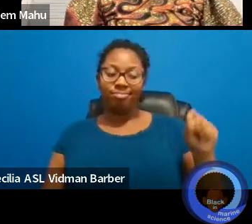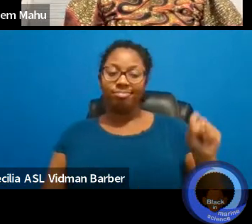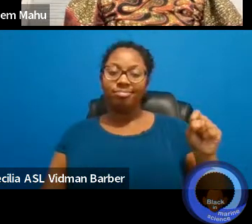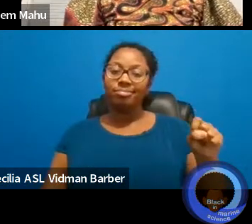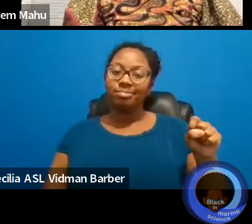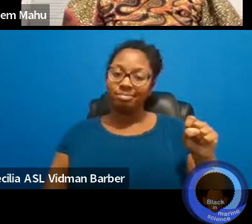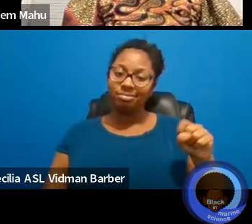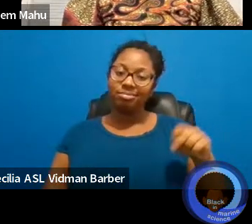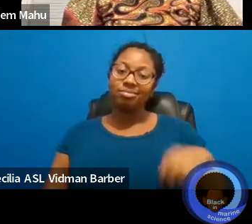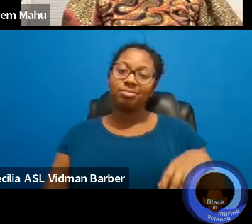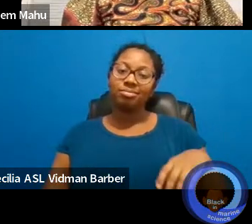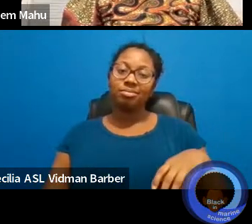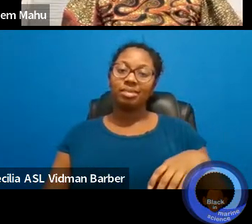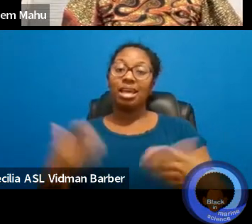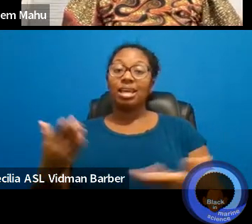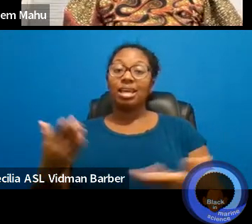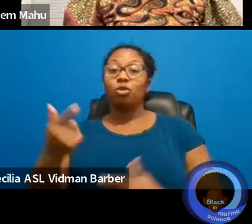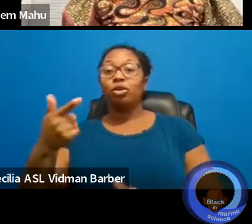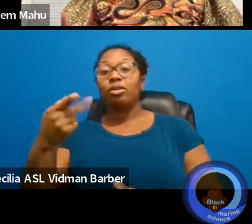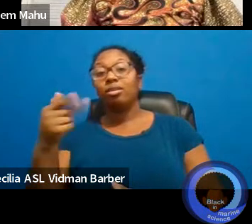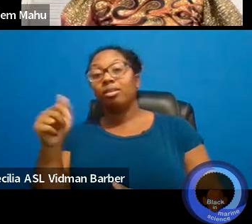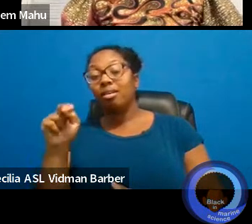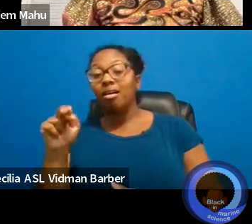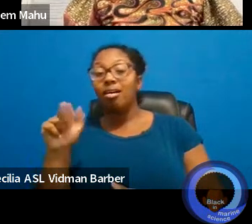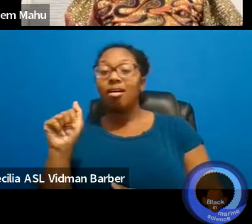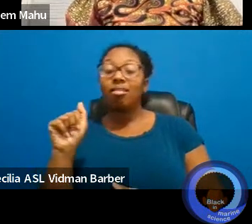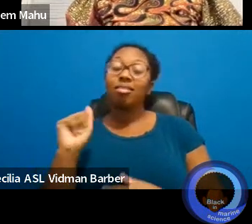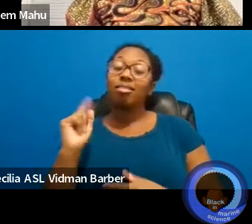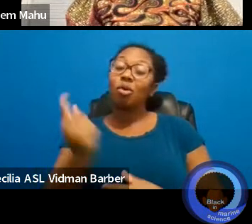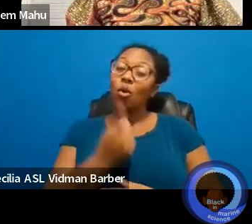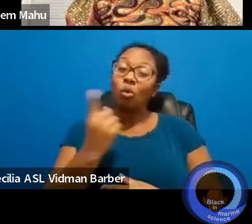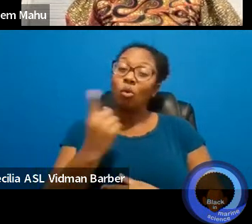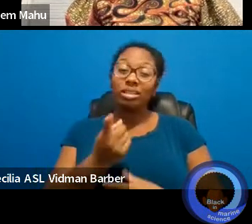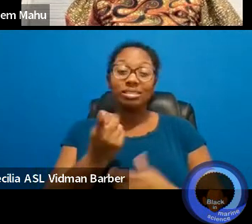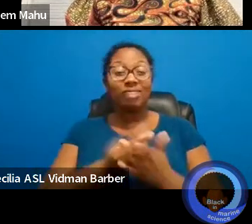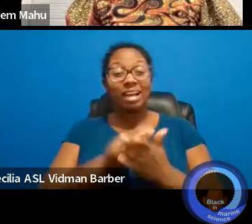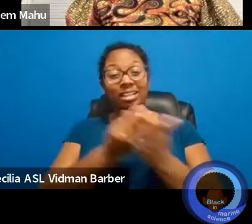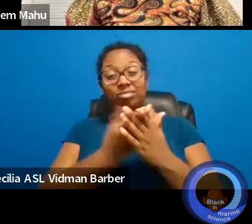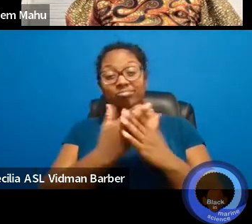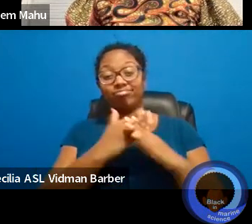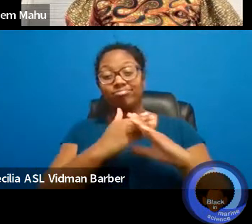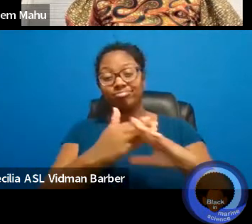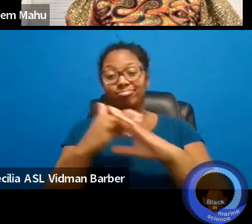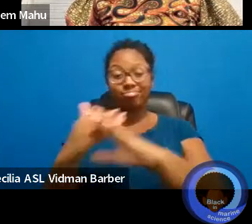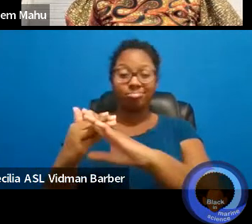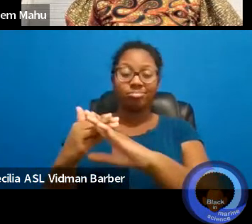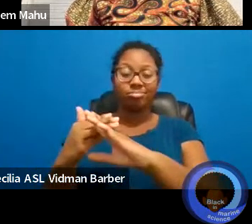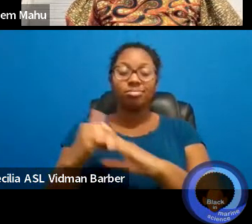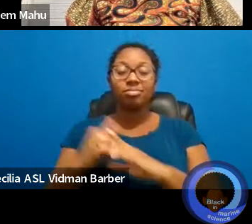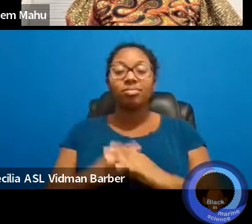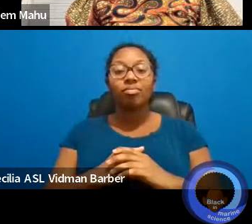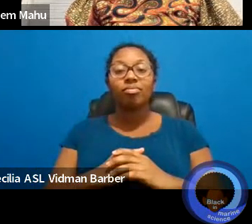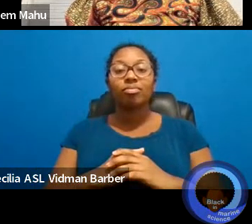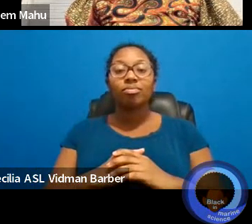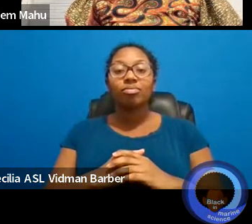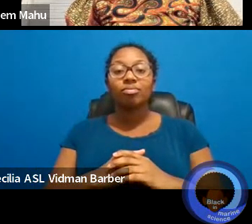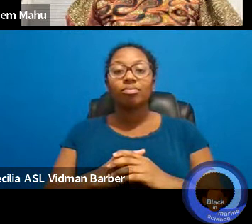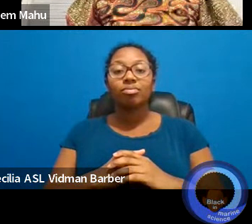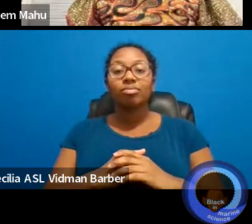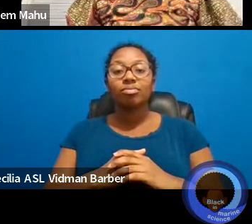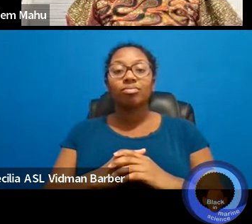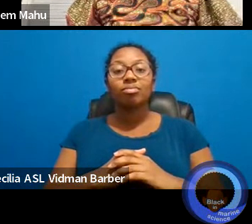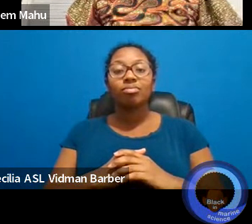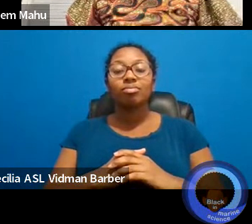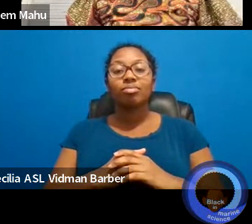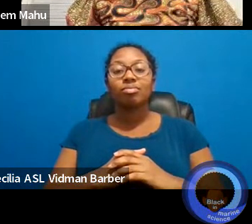in Ghana and West Africa, there's always been a financial constraint, because every time you have an idea